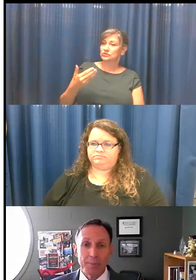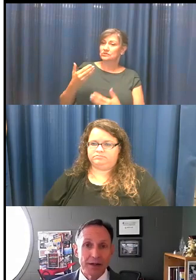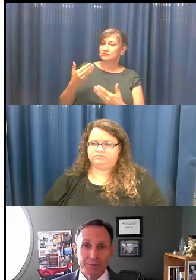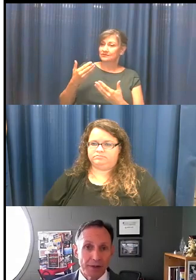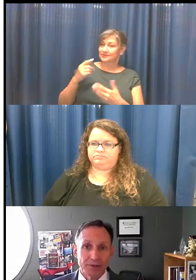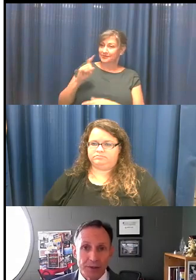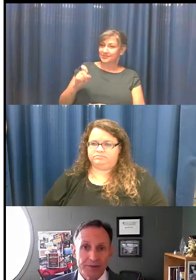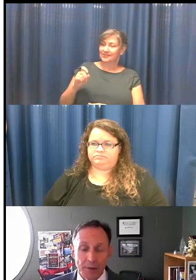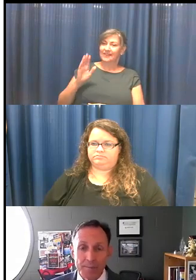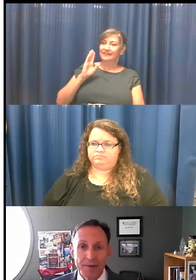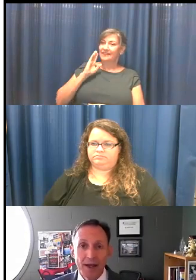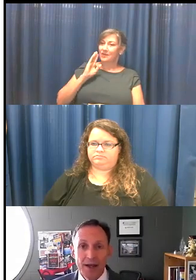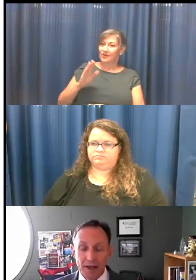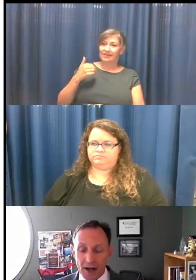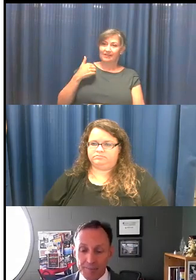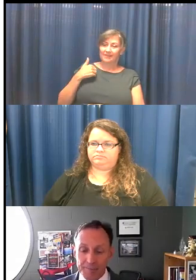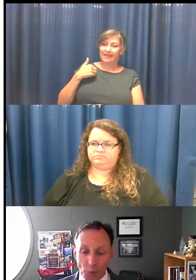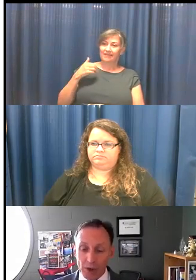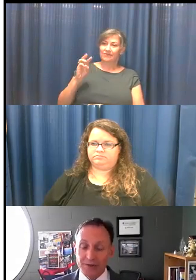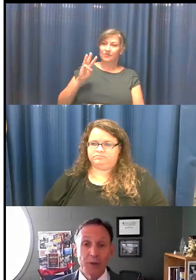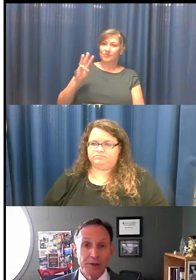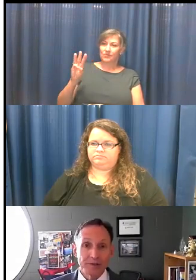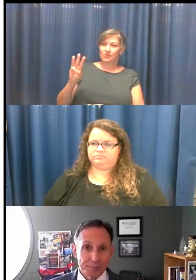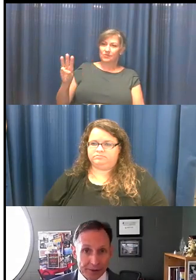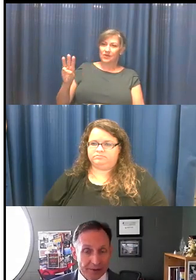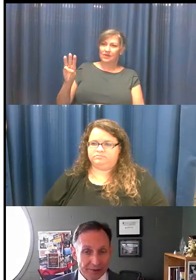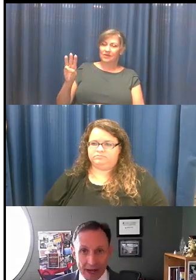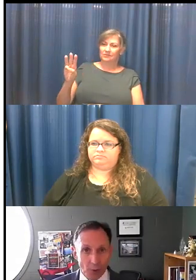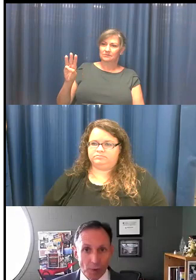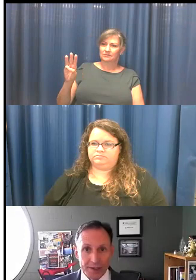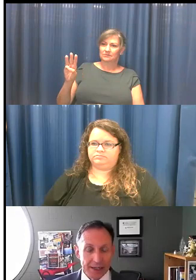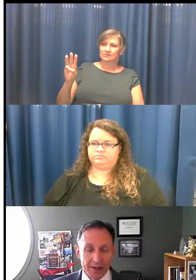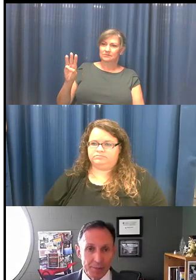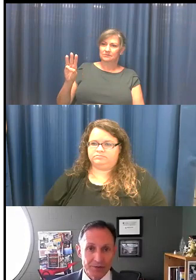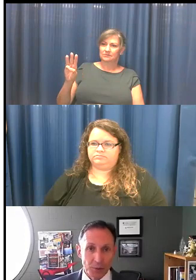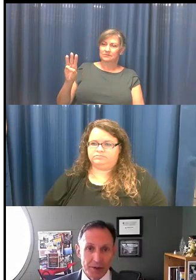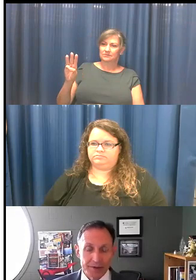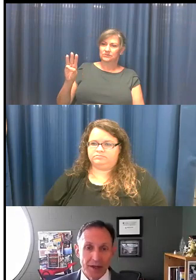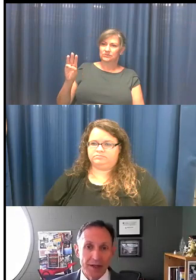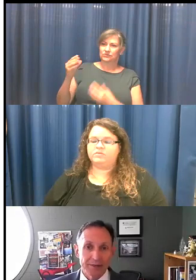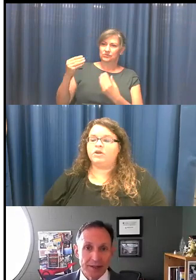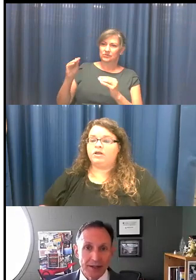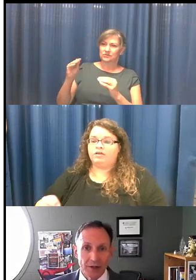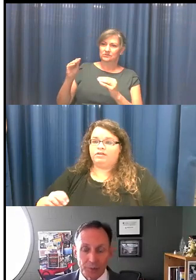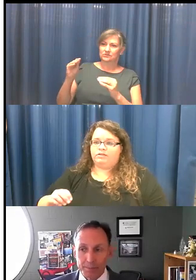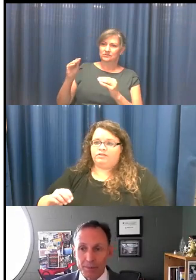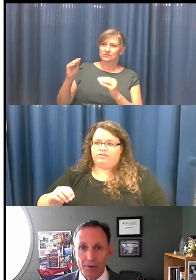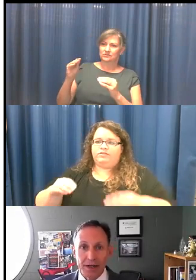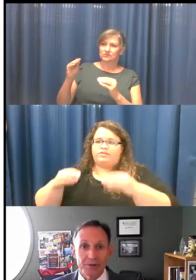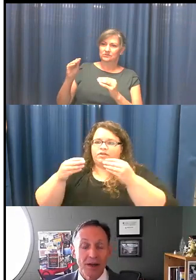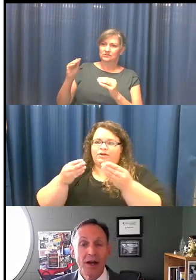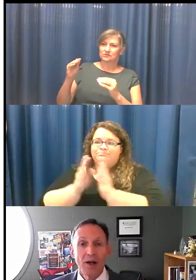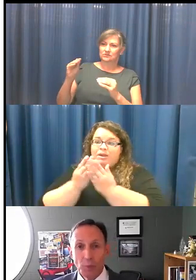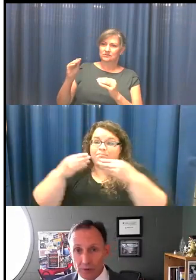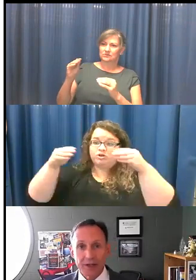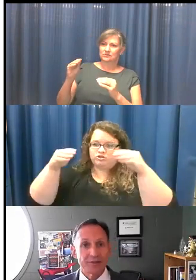to operate as bookstores. So what students experience now walking into the bookstore at Centennial and Rampart